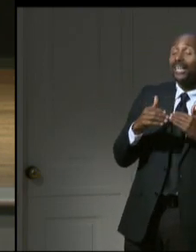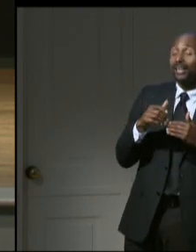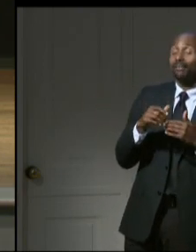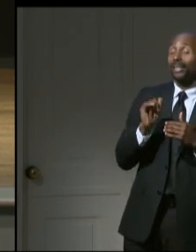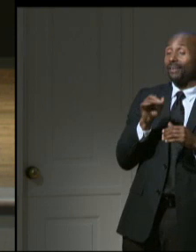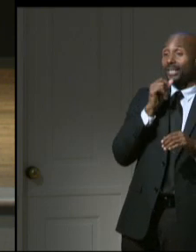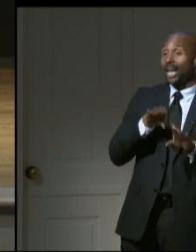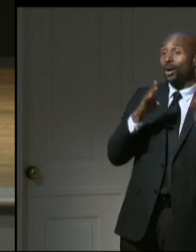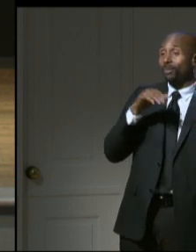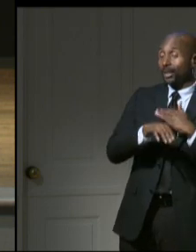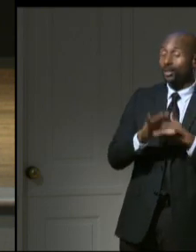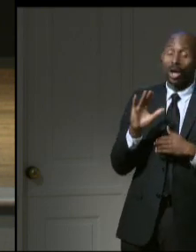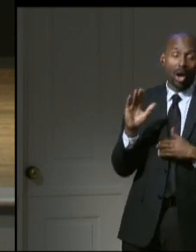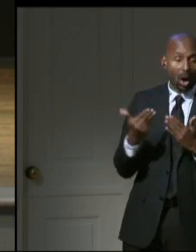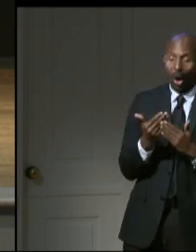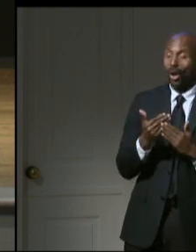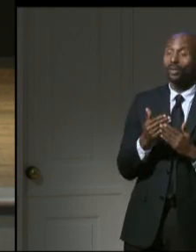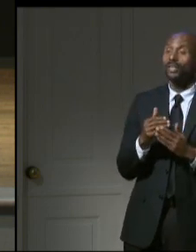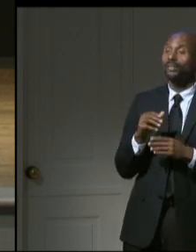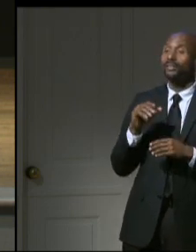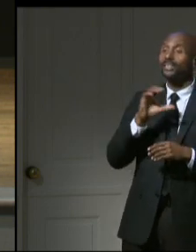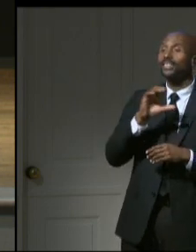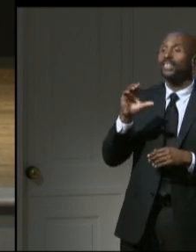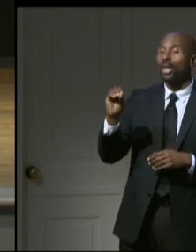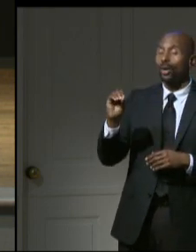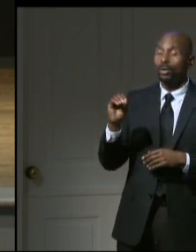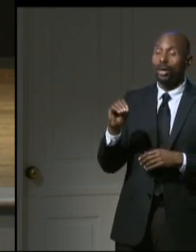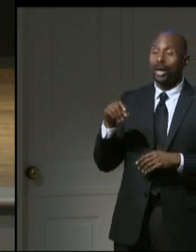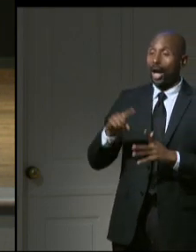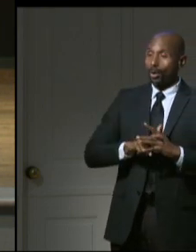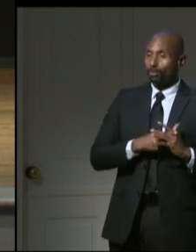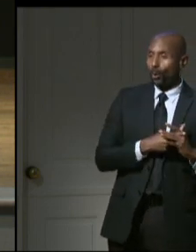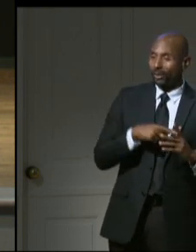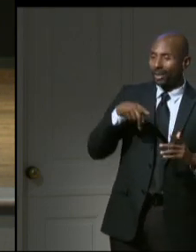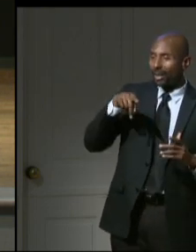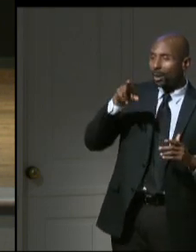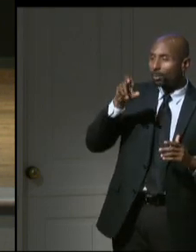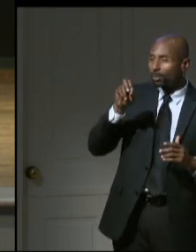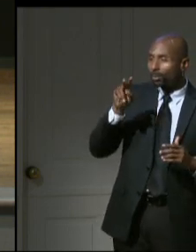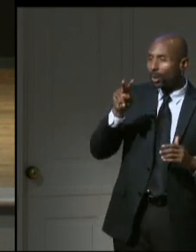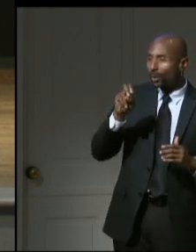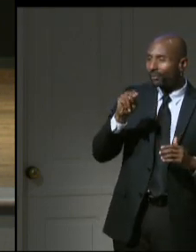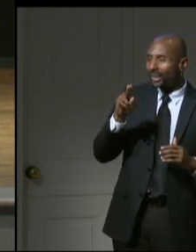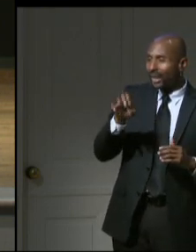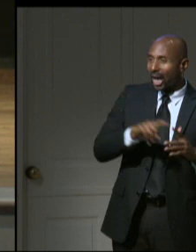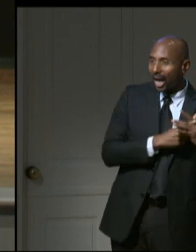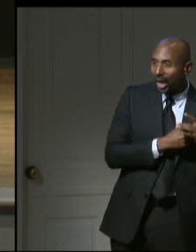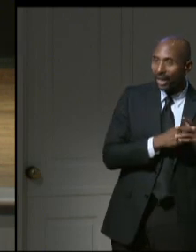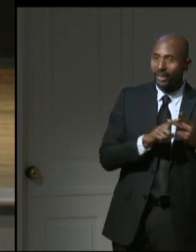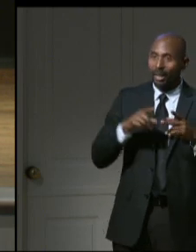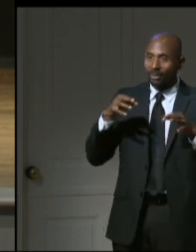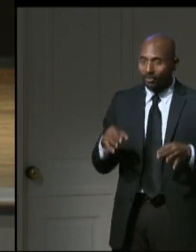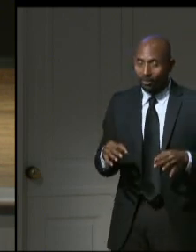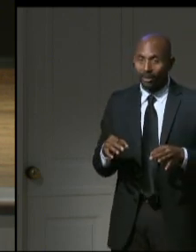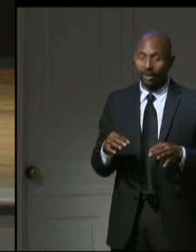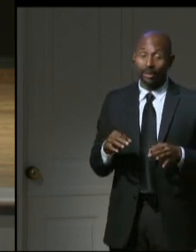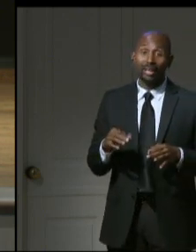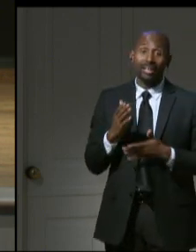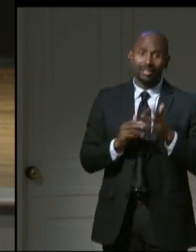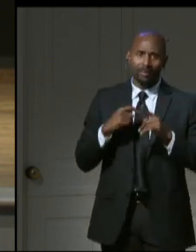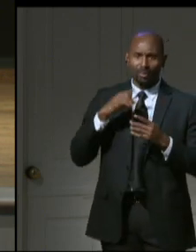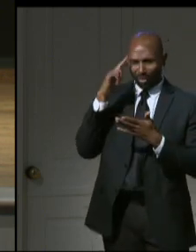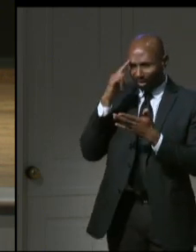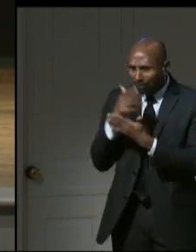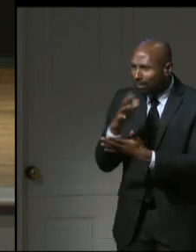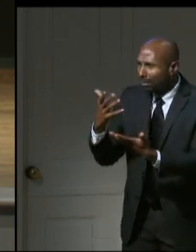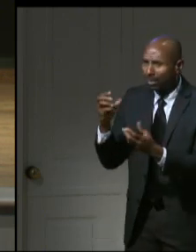including our provenance, including our descriptions, including everything. Now that freaked a lot of people out at the museum, but I kept saying, that's